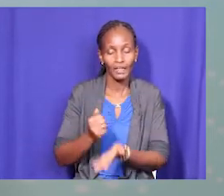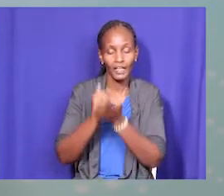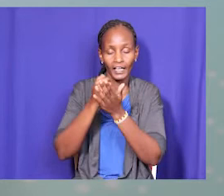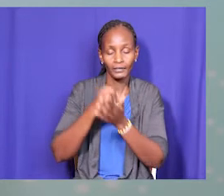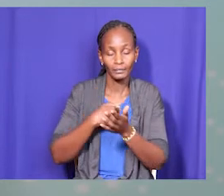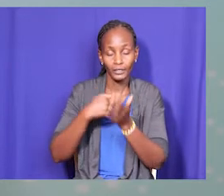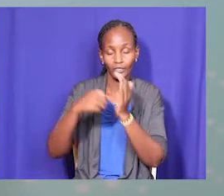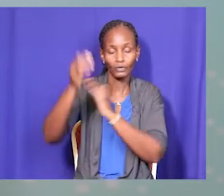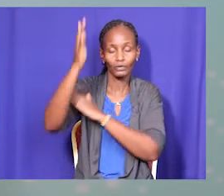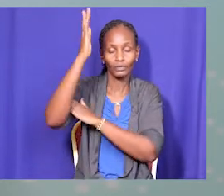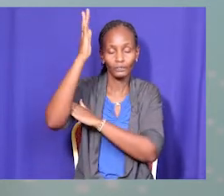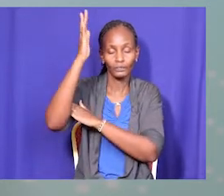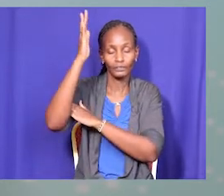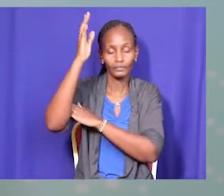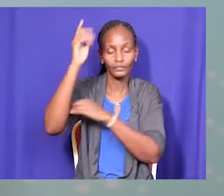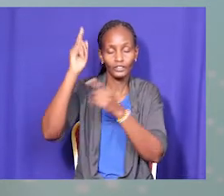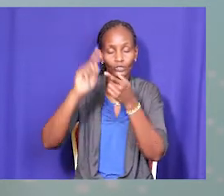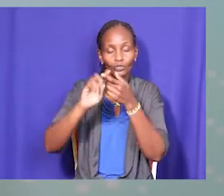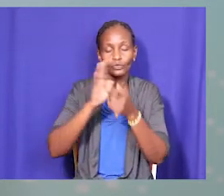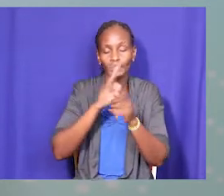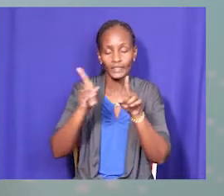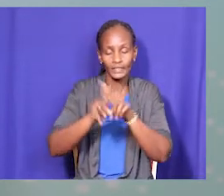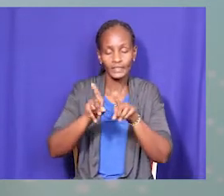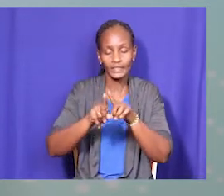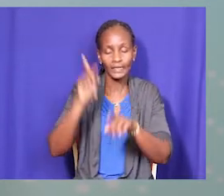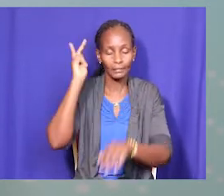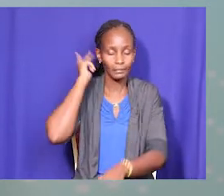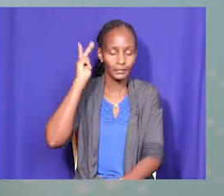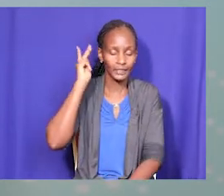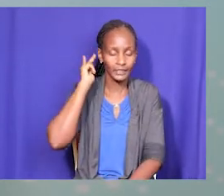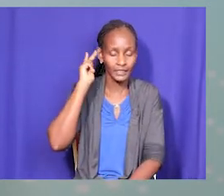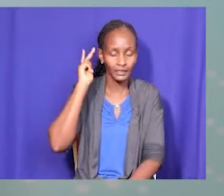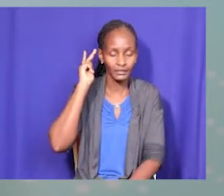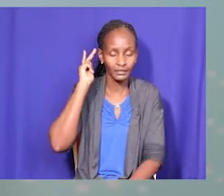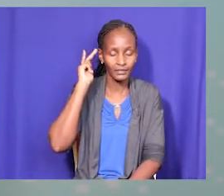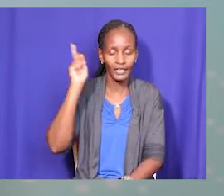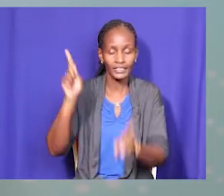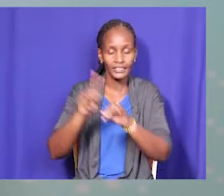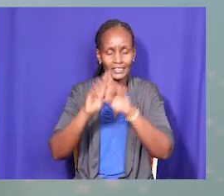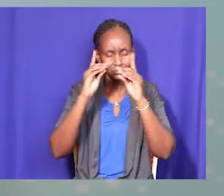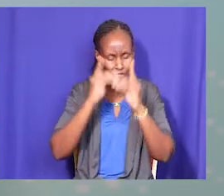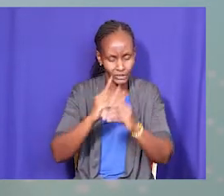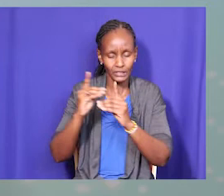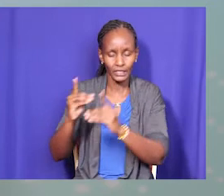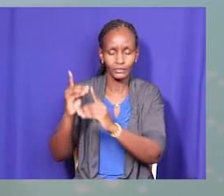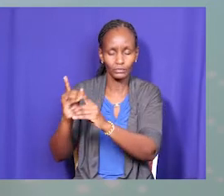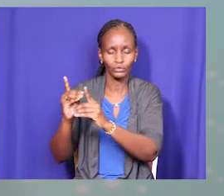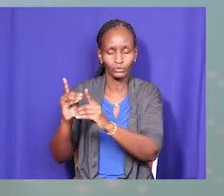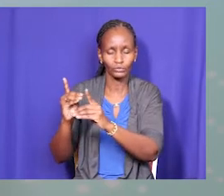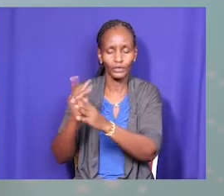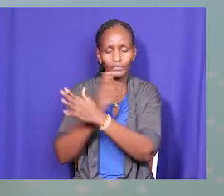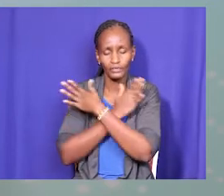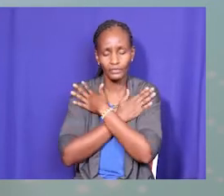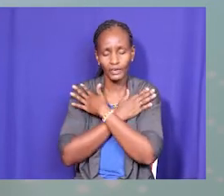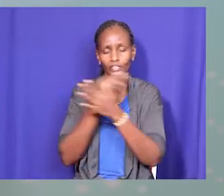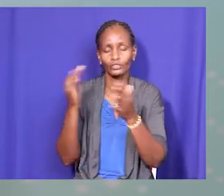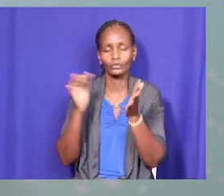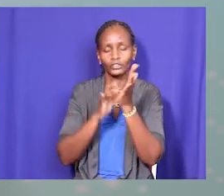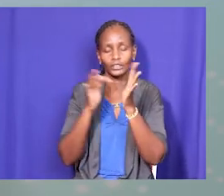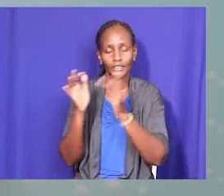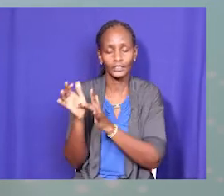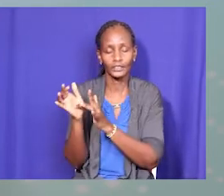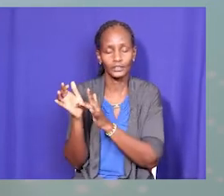O God, to be like Peter and the disciples, the friends of